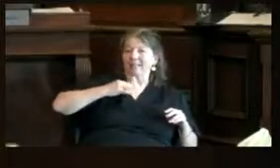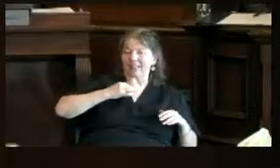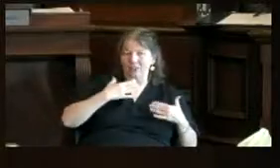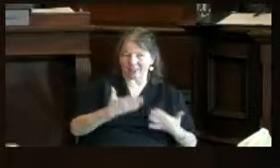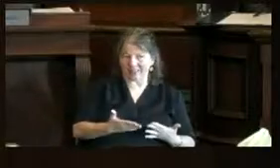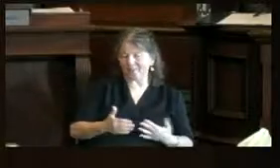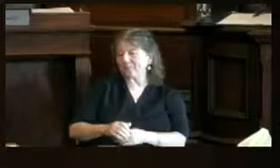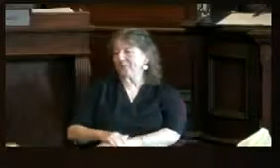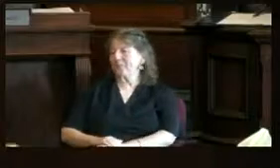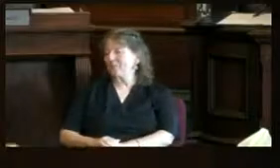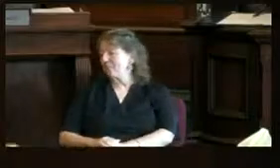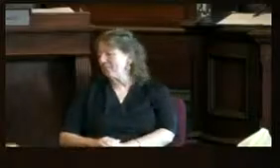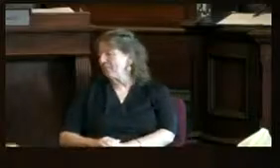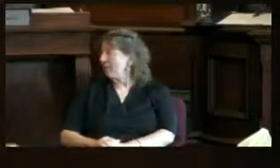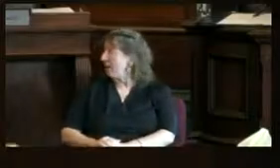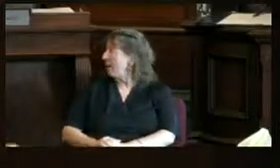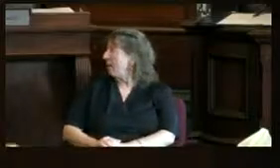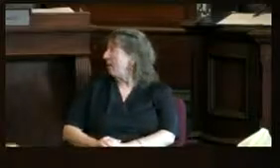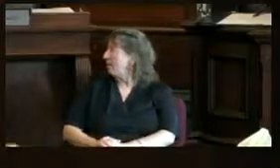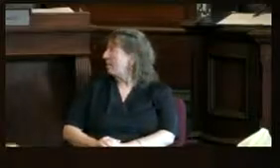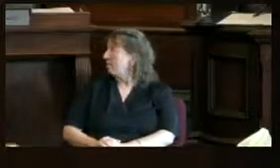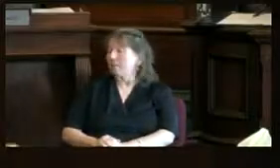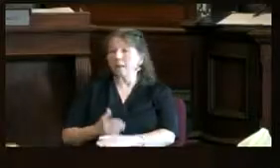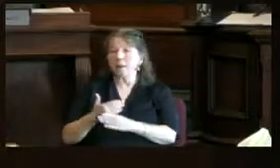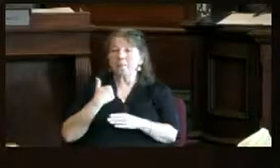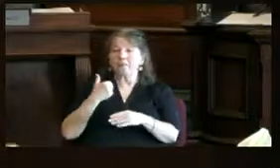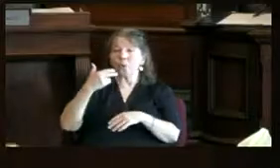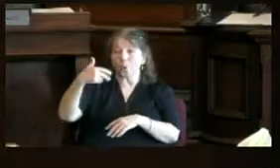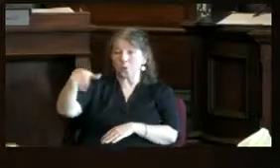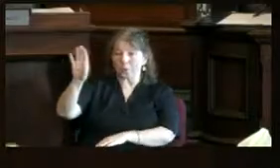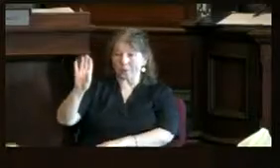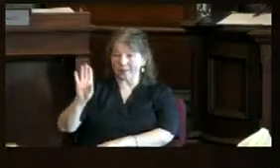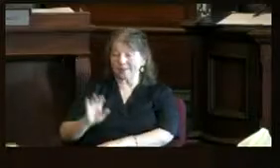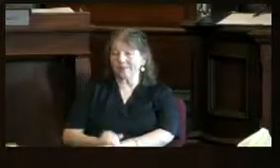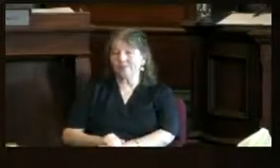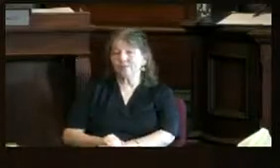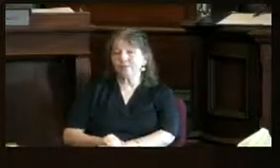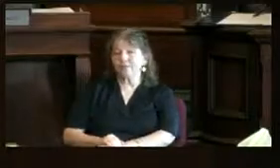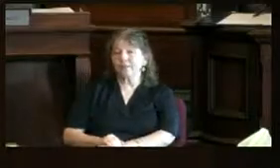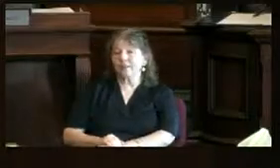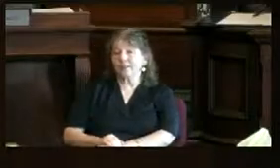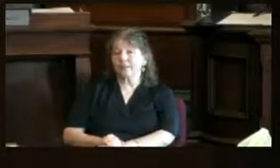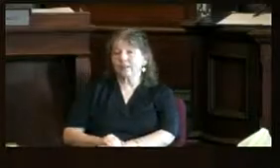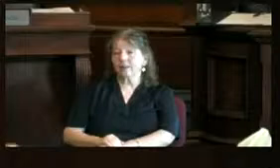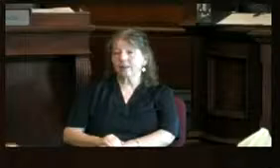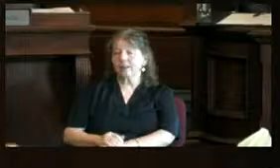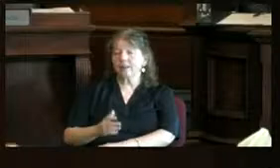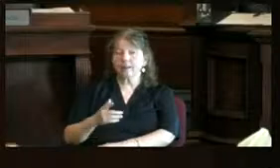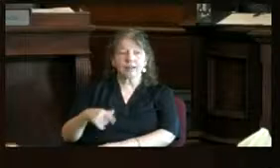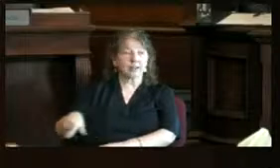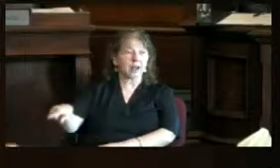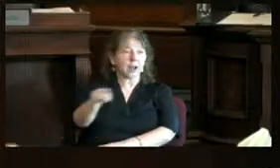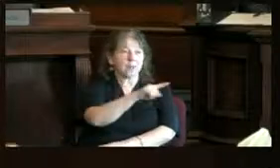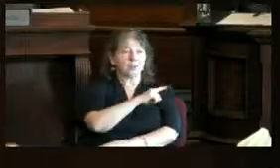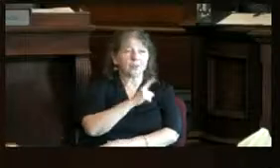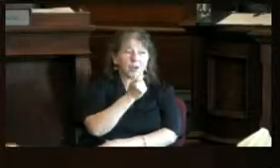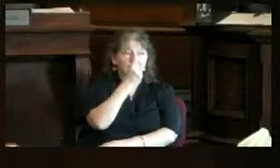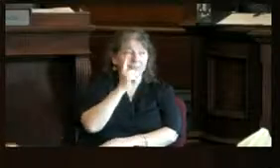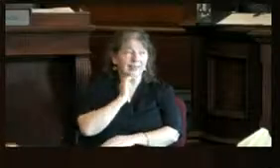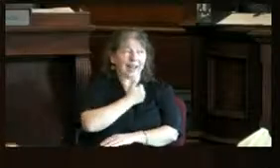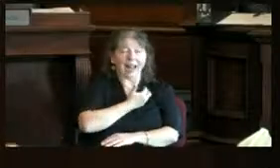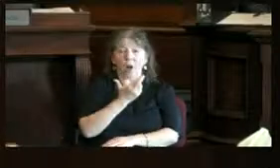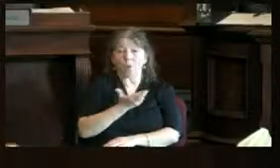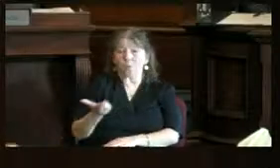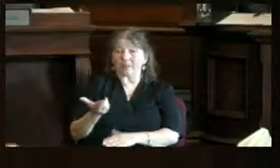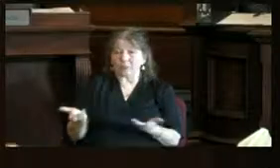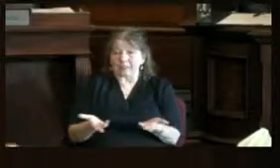that. But I want to say this before we let you go. Ladies and gentlemen, I want you to understand the resource that we have here.